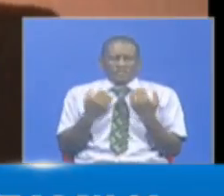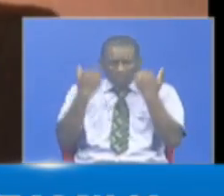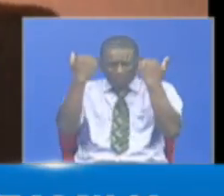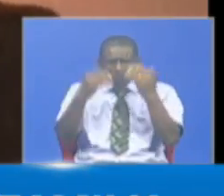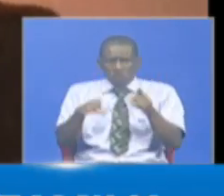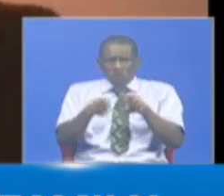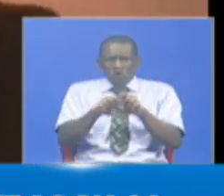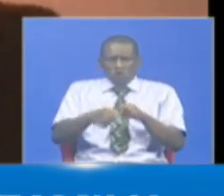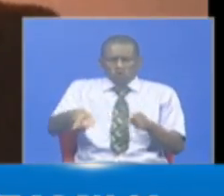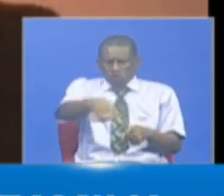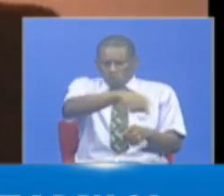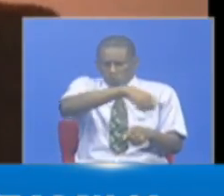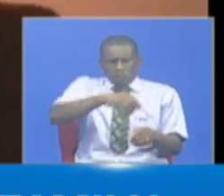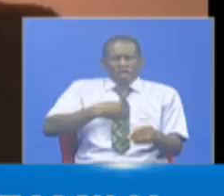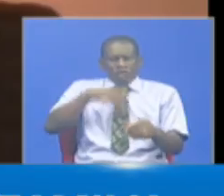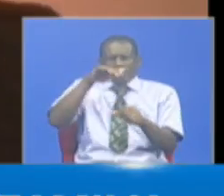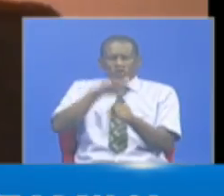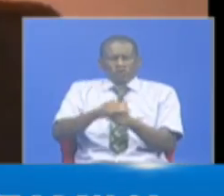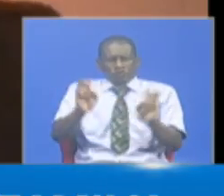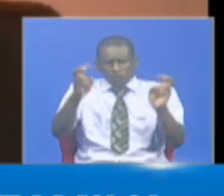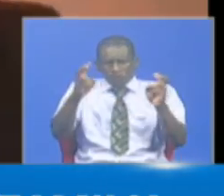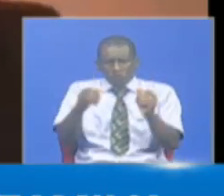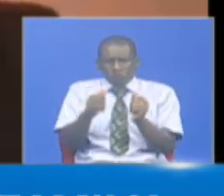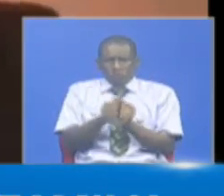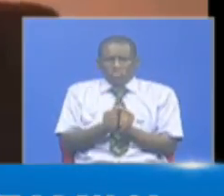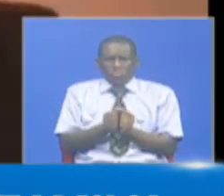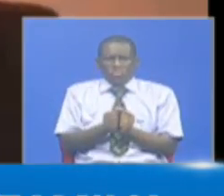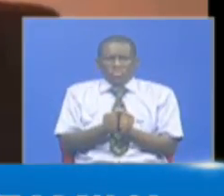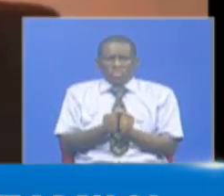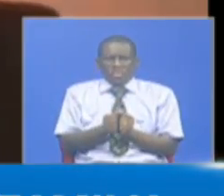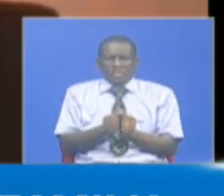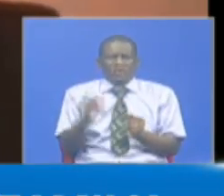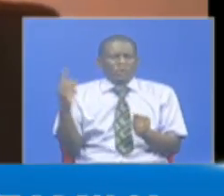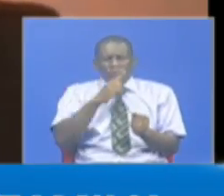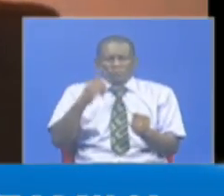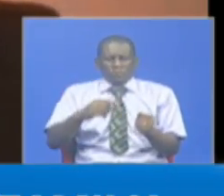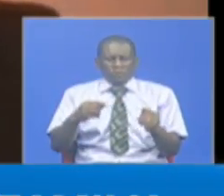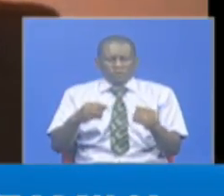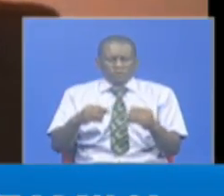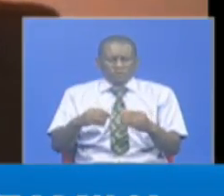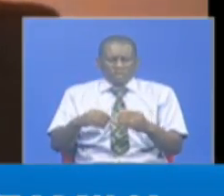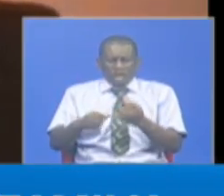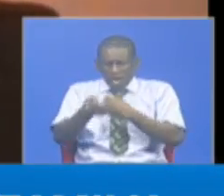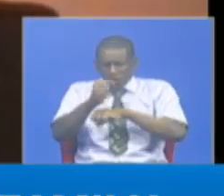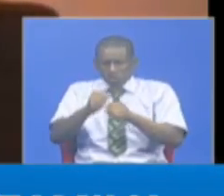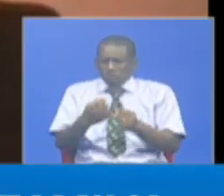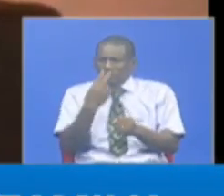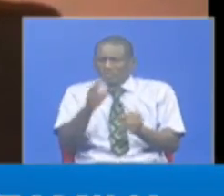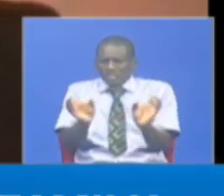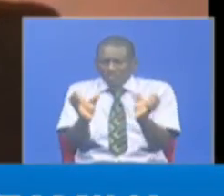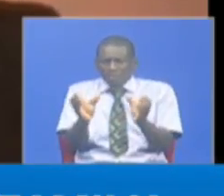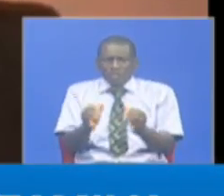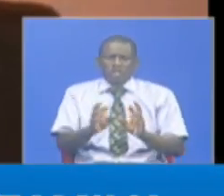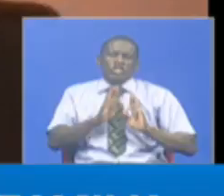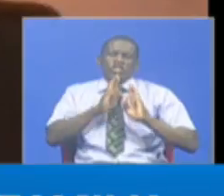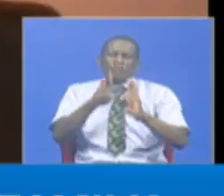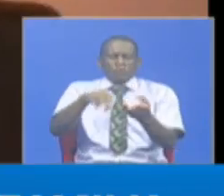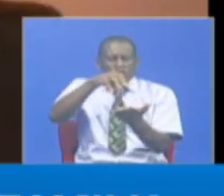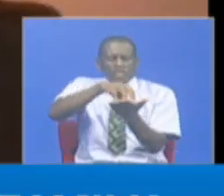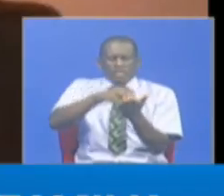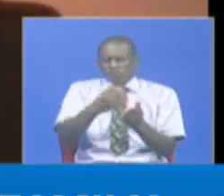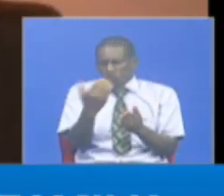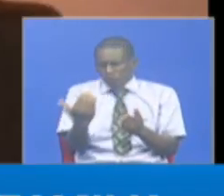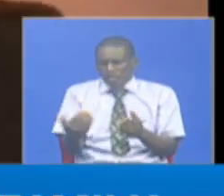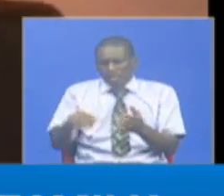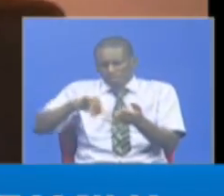We also have a lot of issues with harmful practices. We have seen on the media reported cases of child